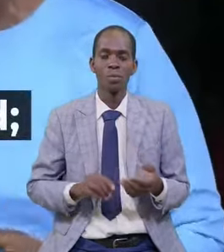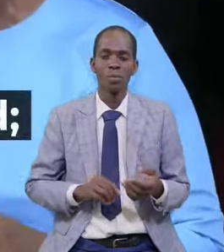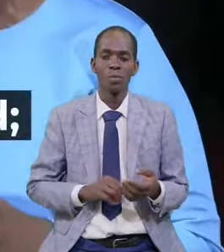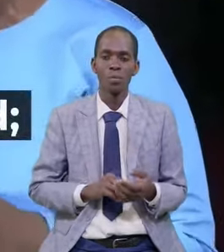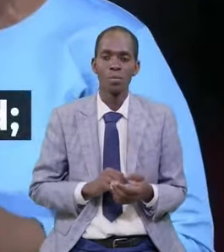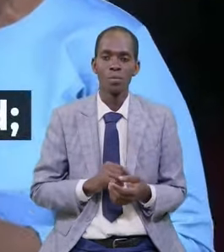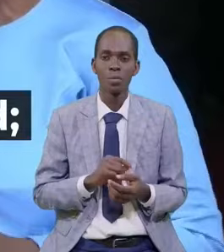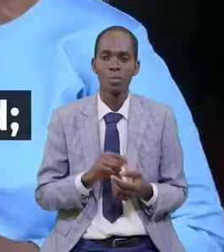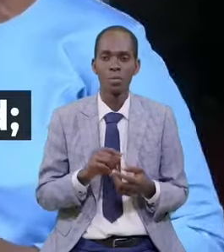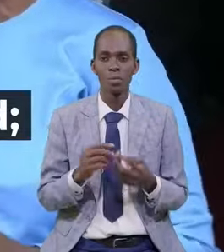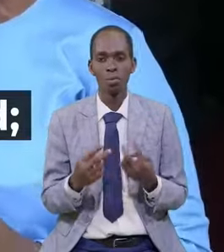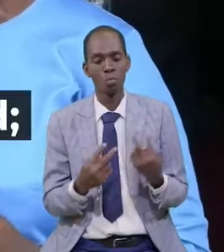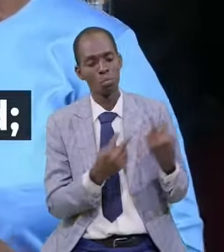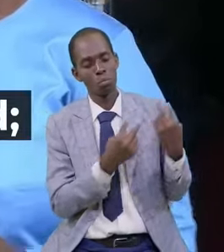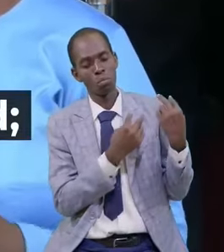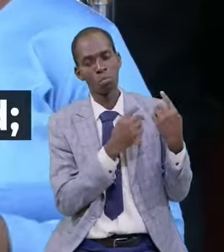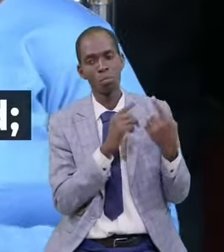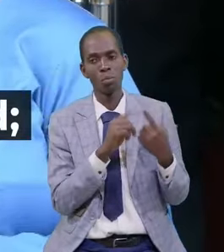let's